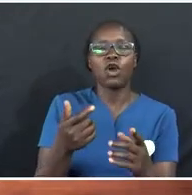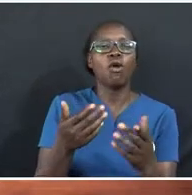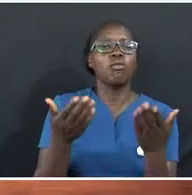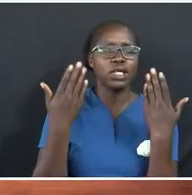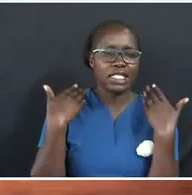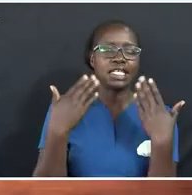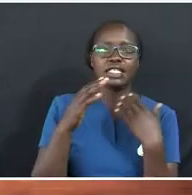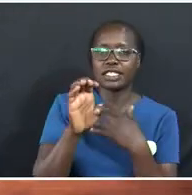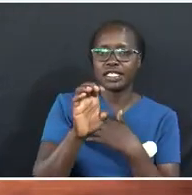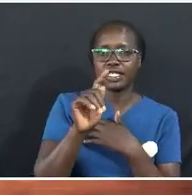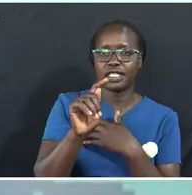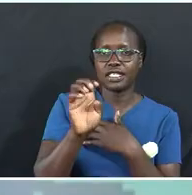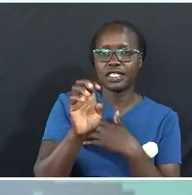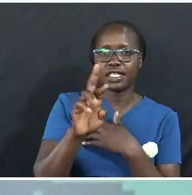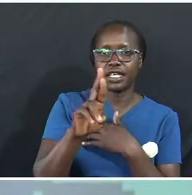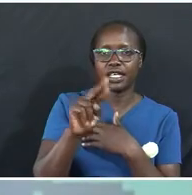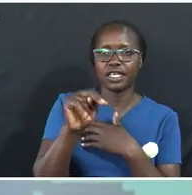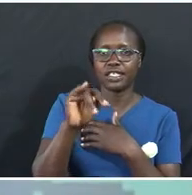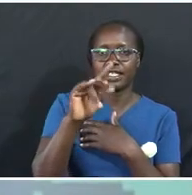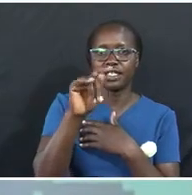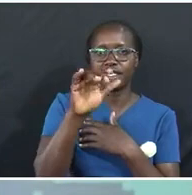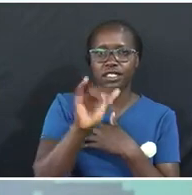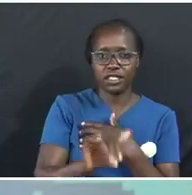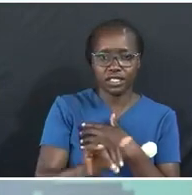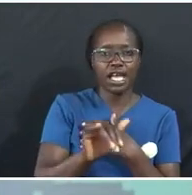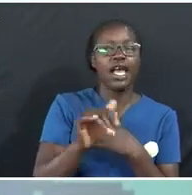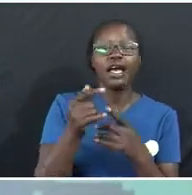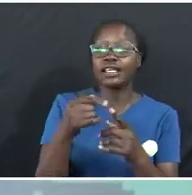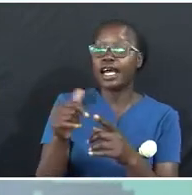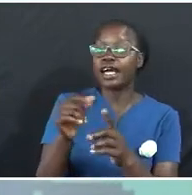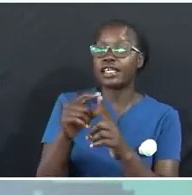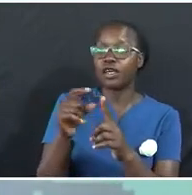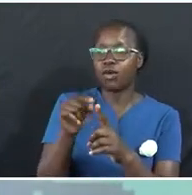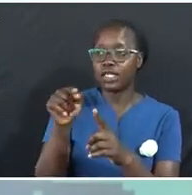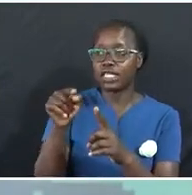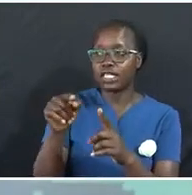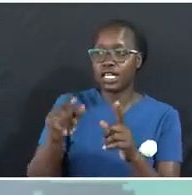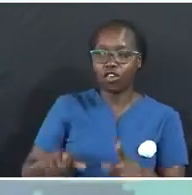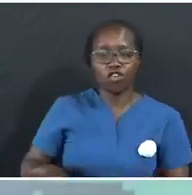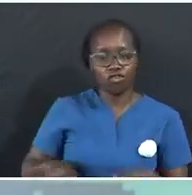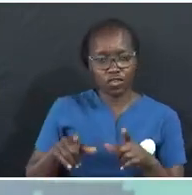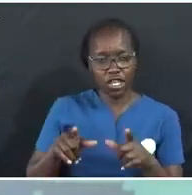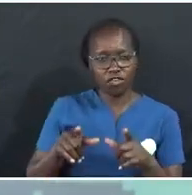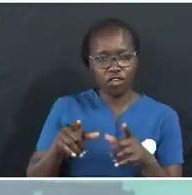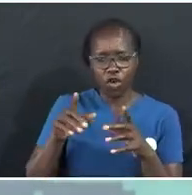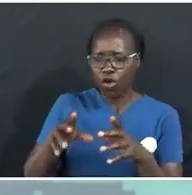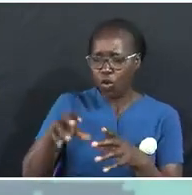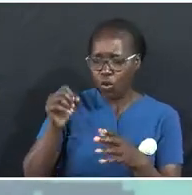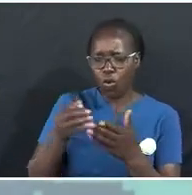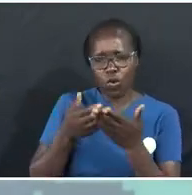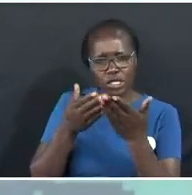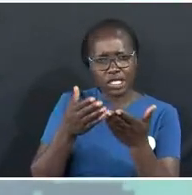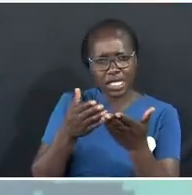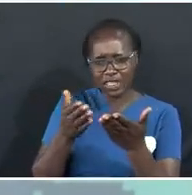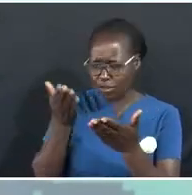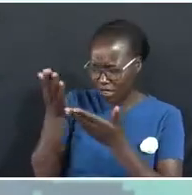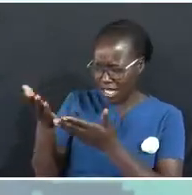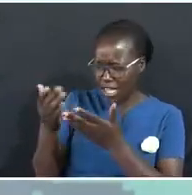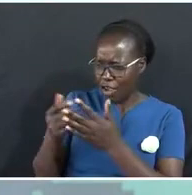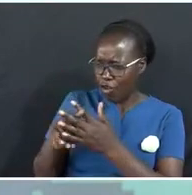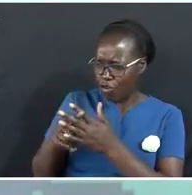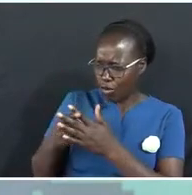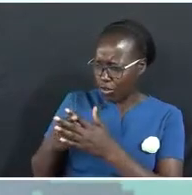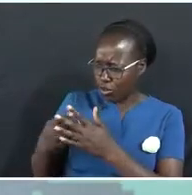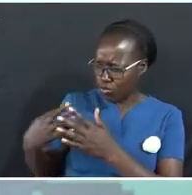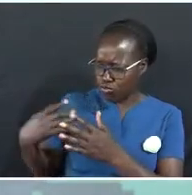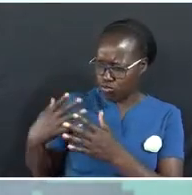eternity. In other words, that kind of life was there from the beginning, which we cannot